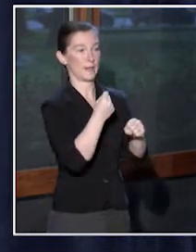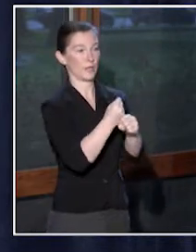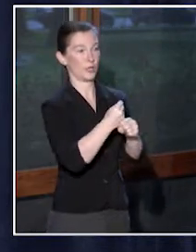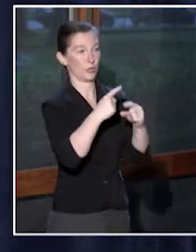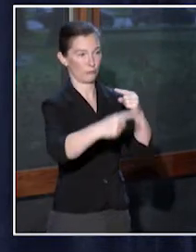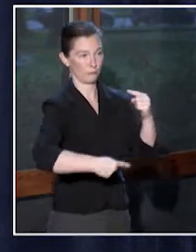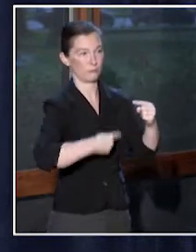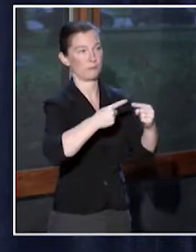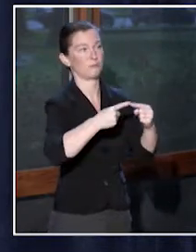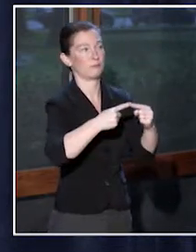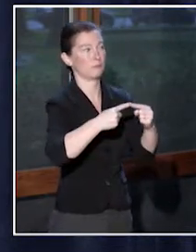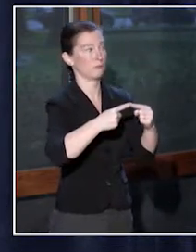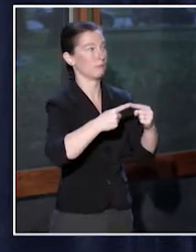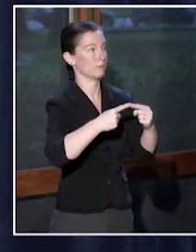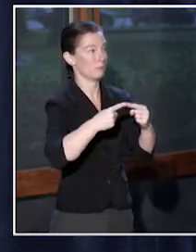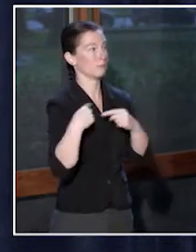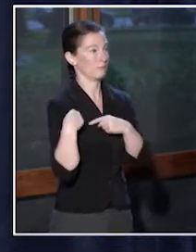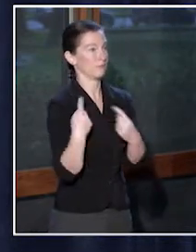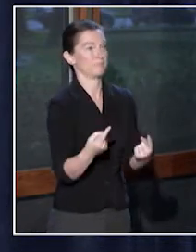history.